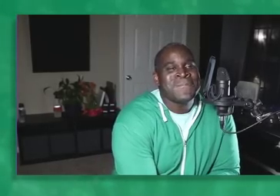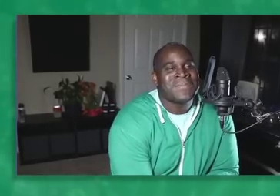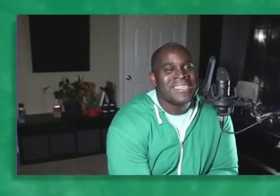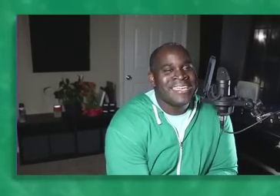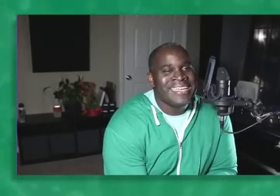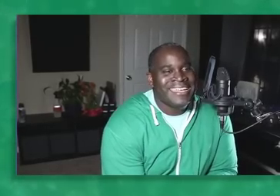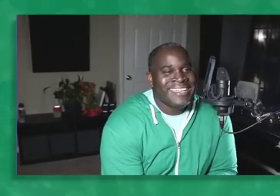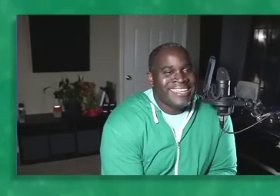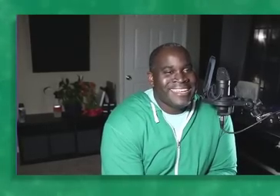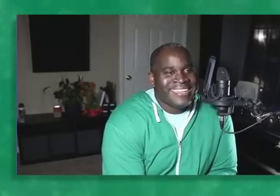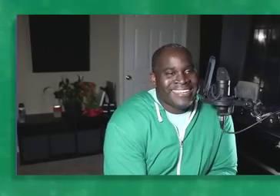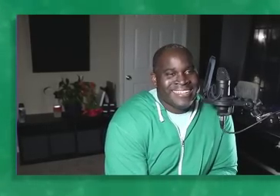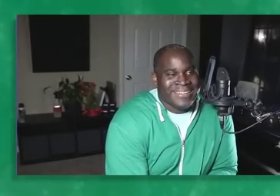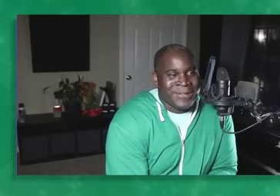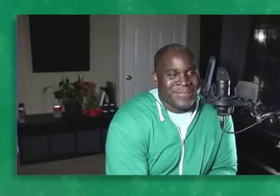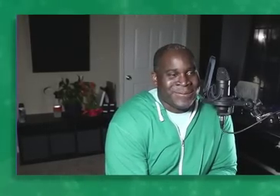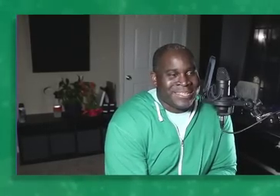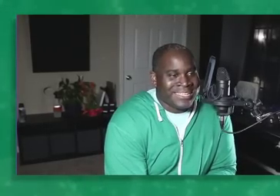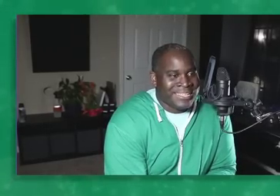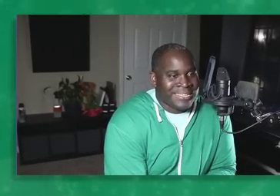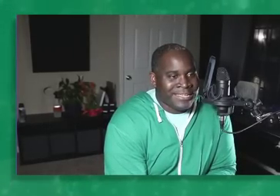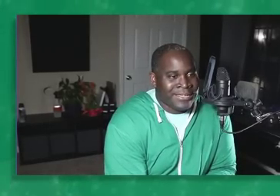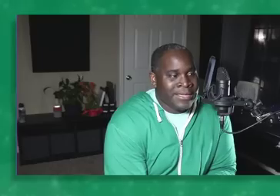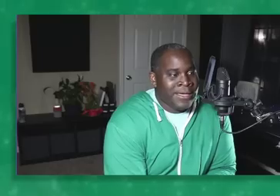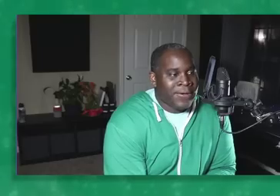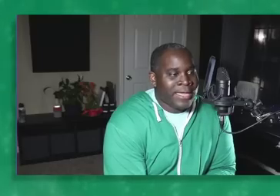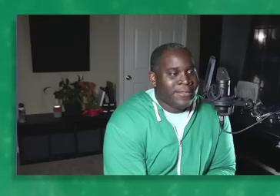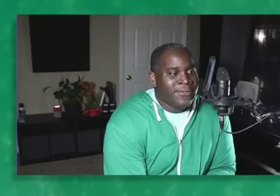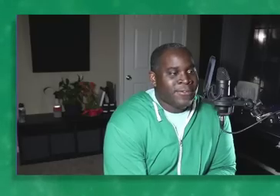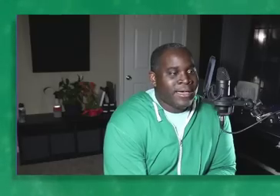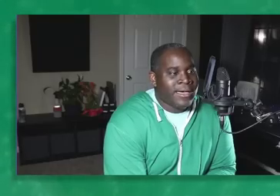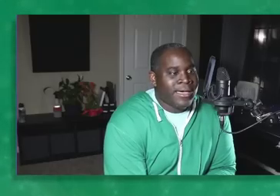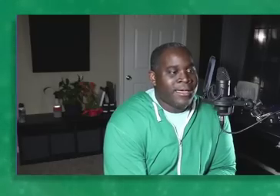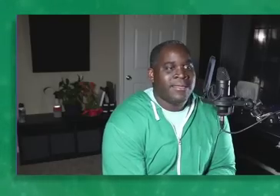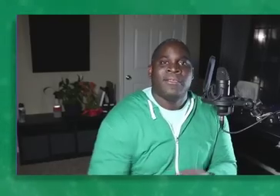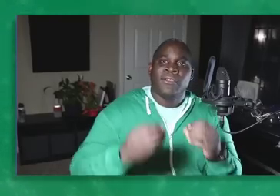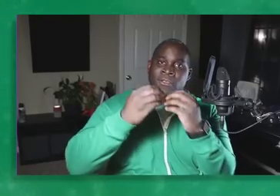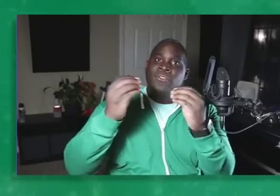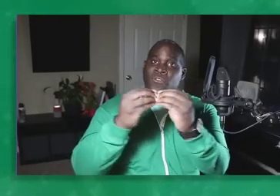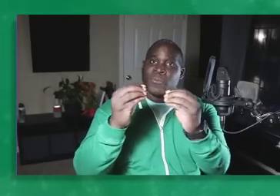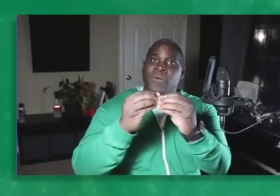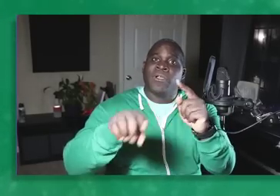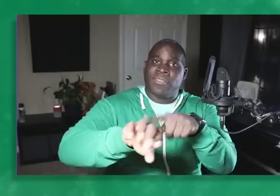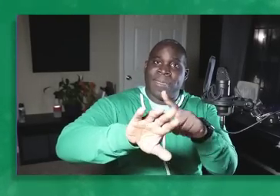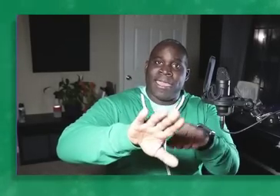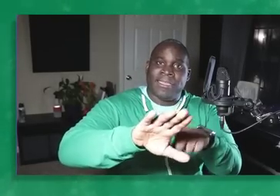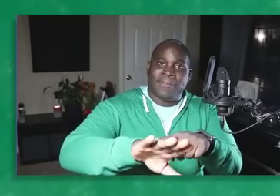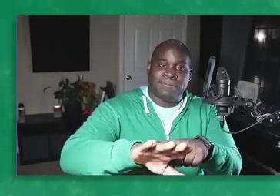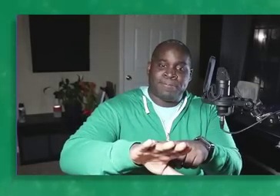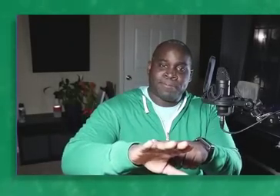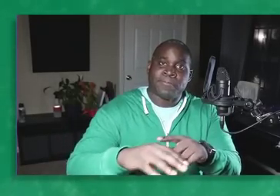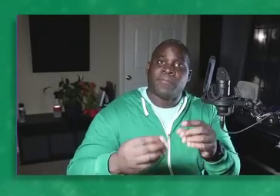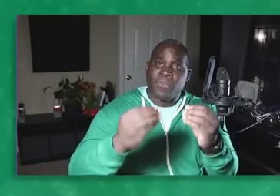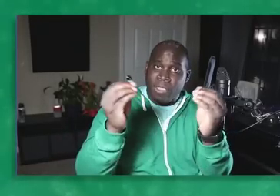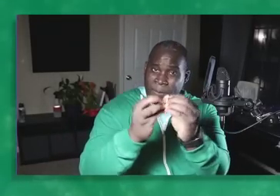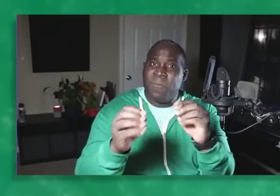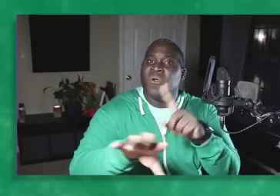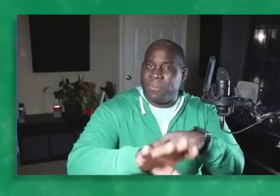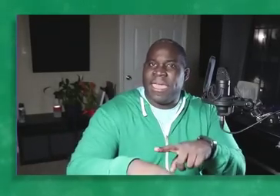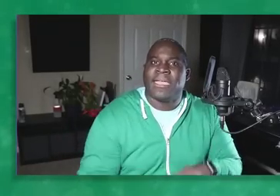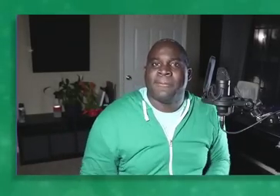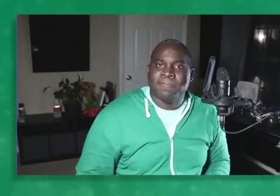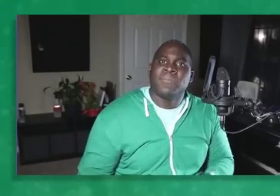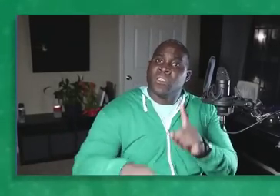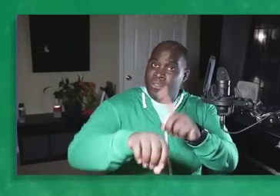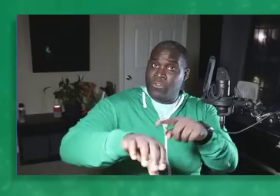excuse me. Wait. Oh, dude. There's more on the back. Okay. There's more on the back. More